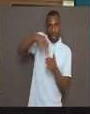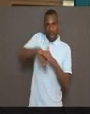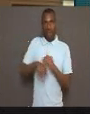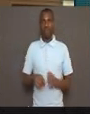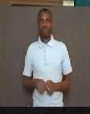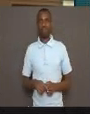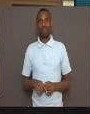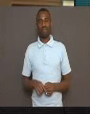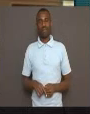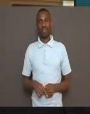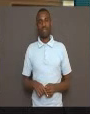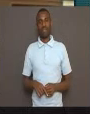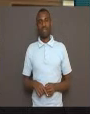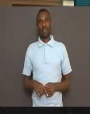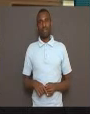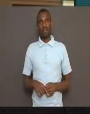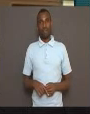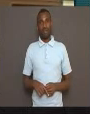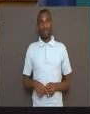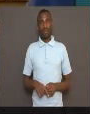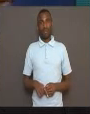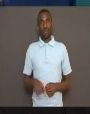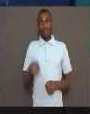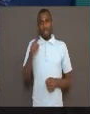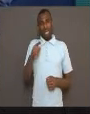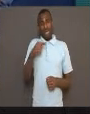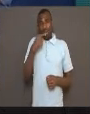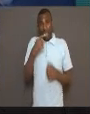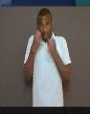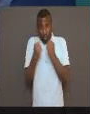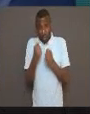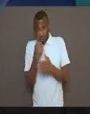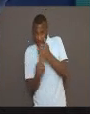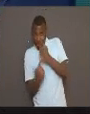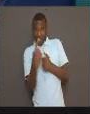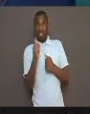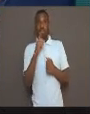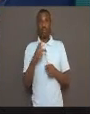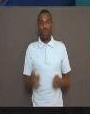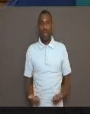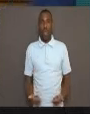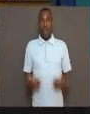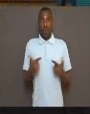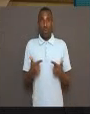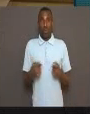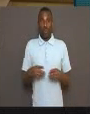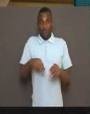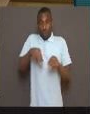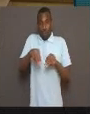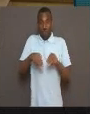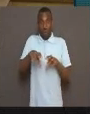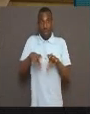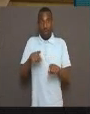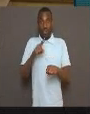The only way to tell is to remove the load and see if the